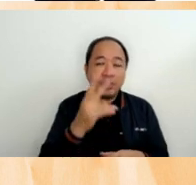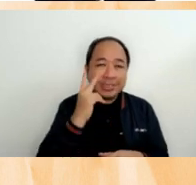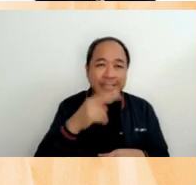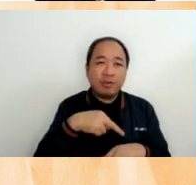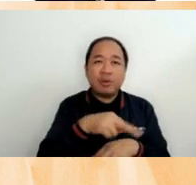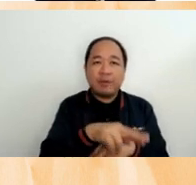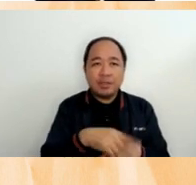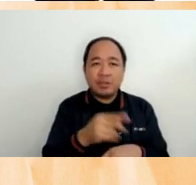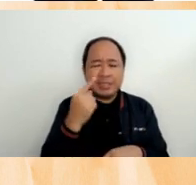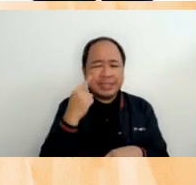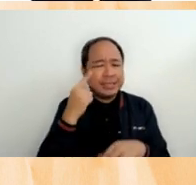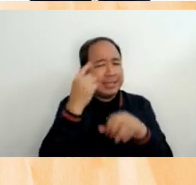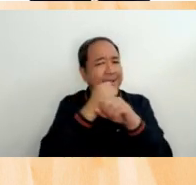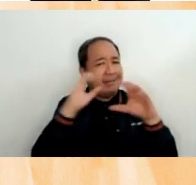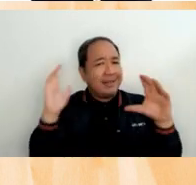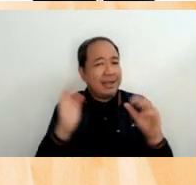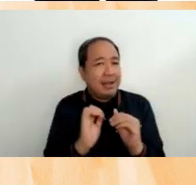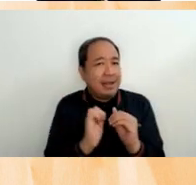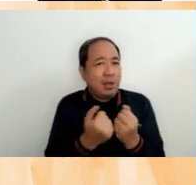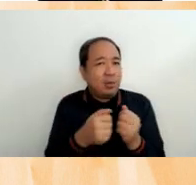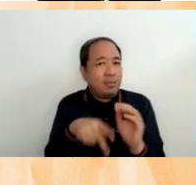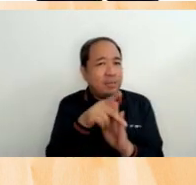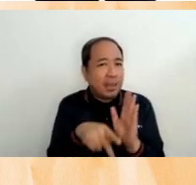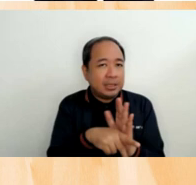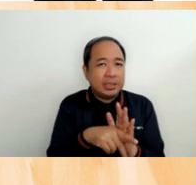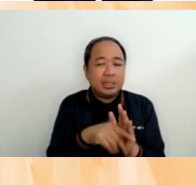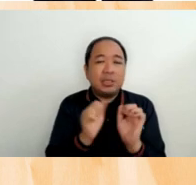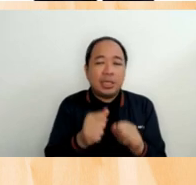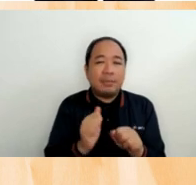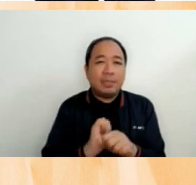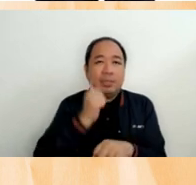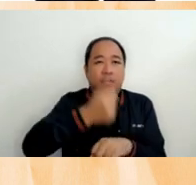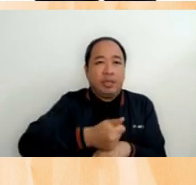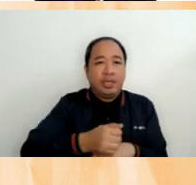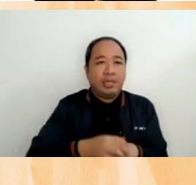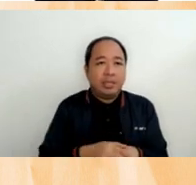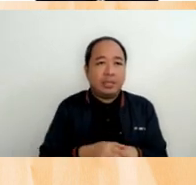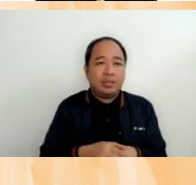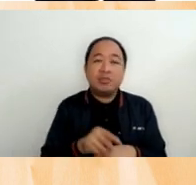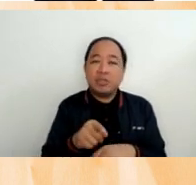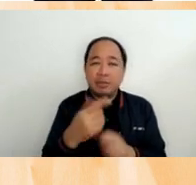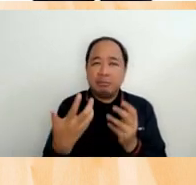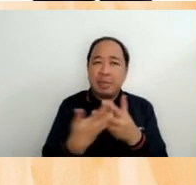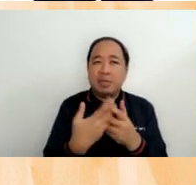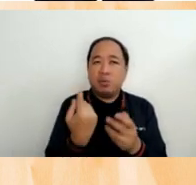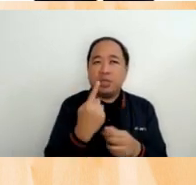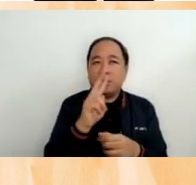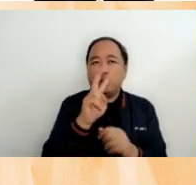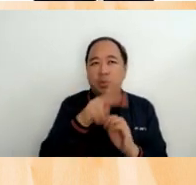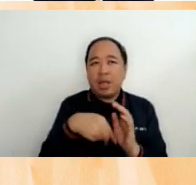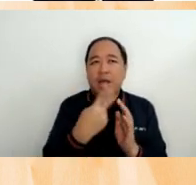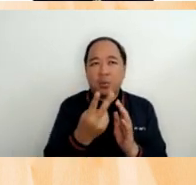settings. From the same society, you can find as well a toolkit, no, for schools